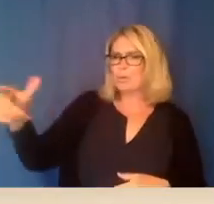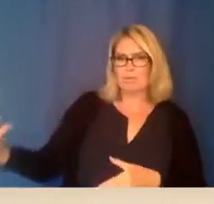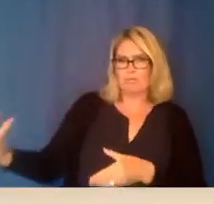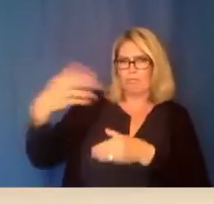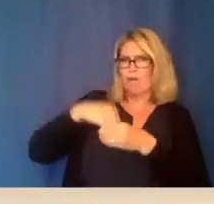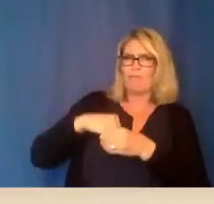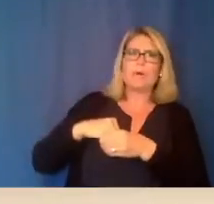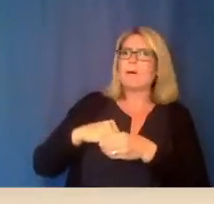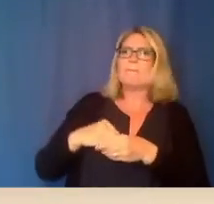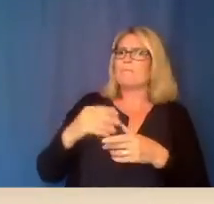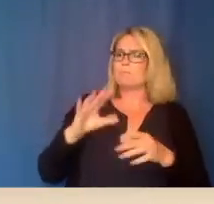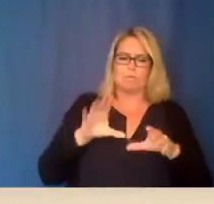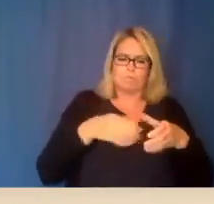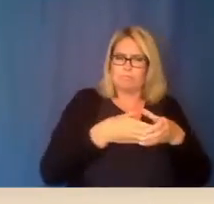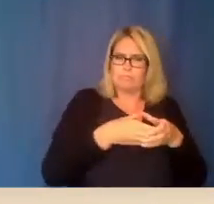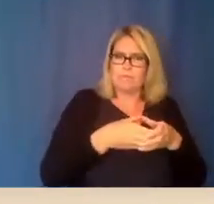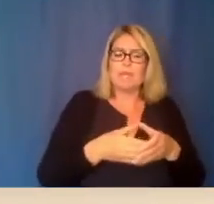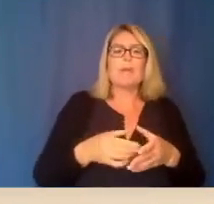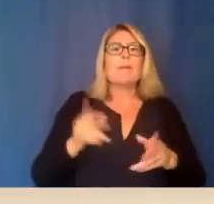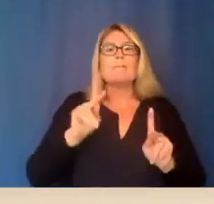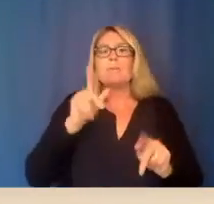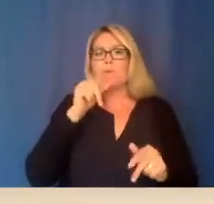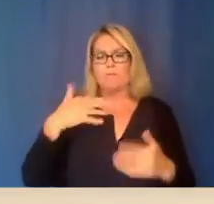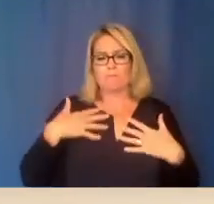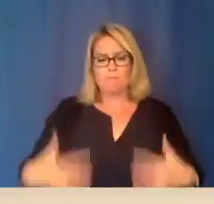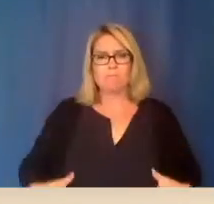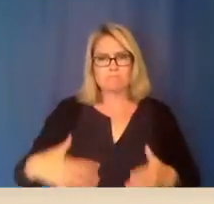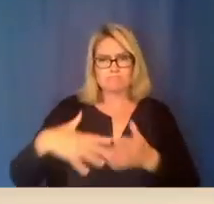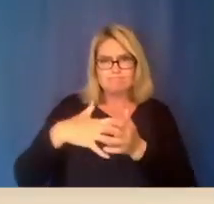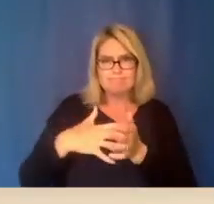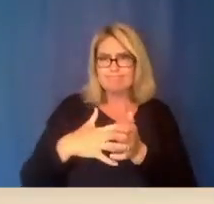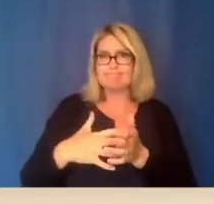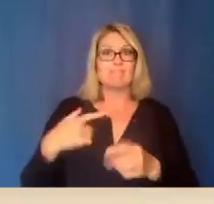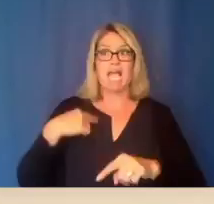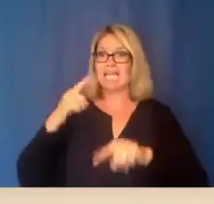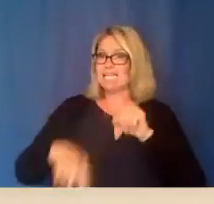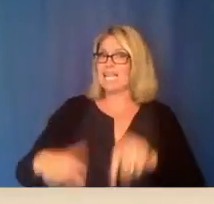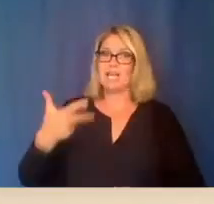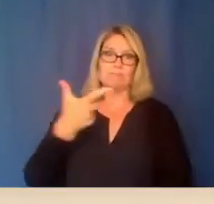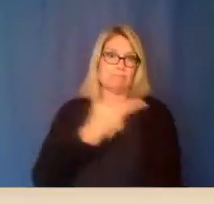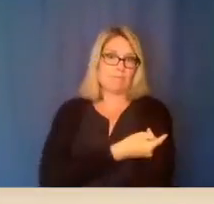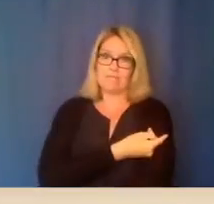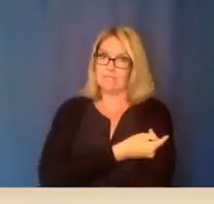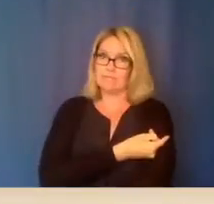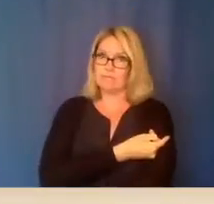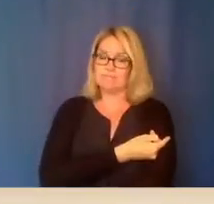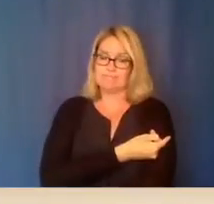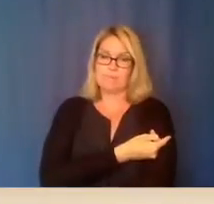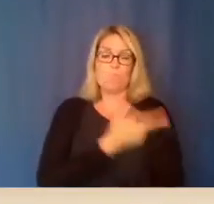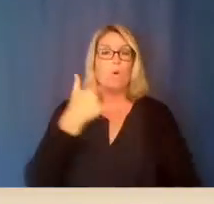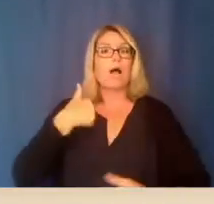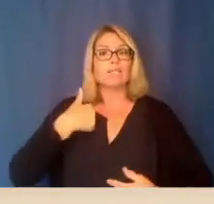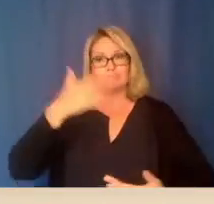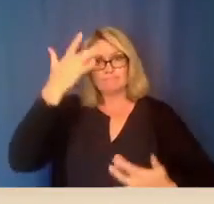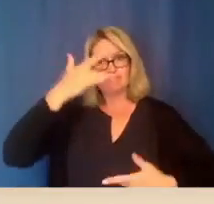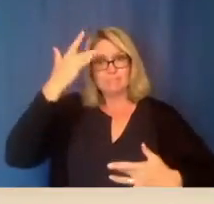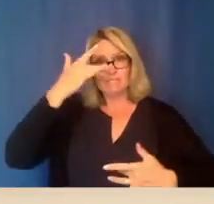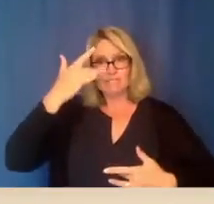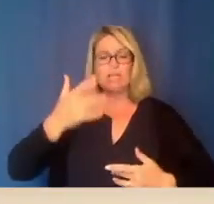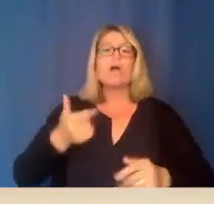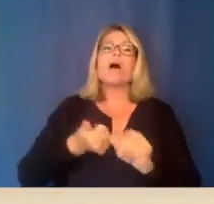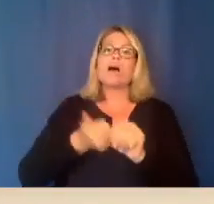People who are immunocompromised and individuals who cannot be vaccinated should be extra diligent in avoiding crowded spaces and maintaining